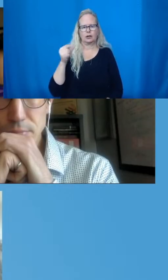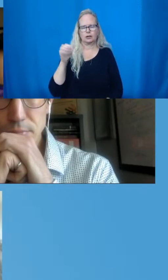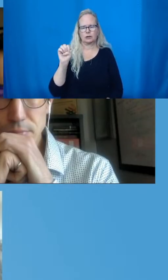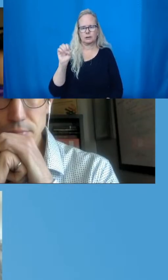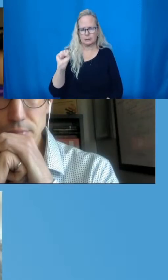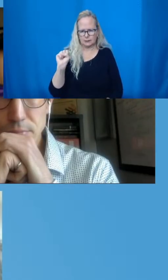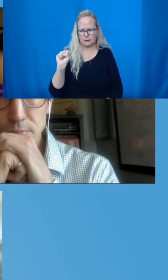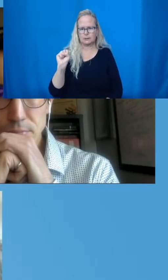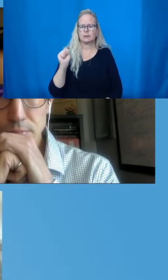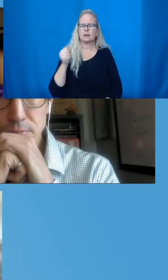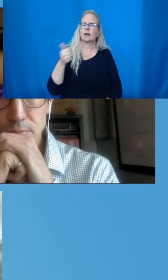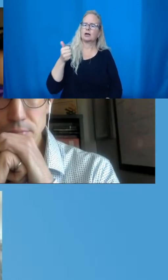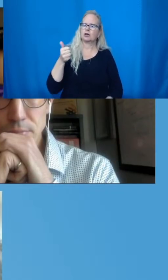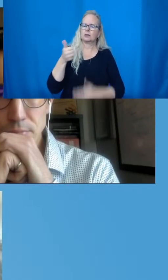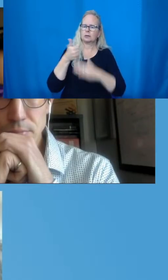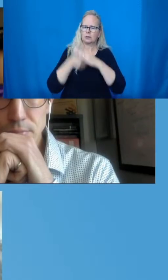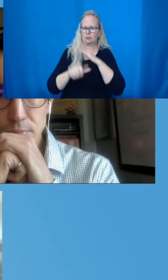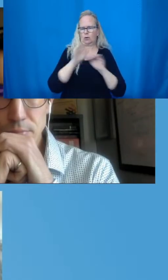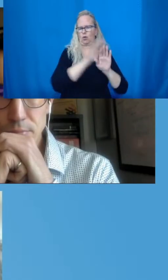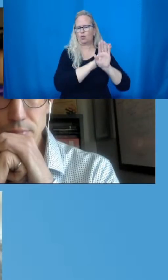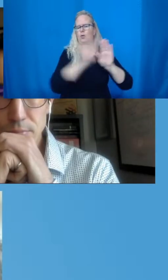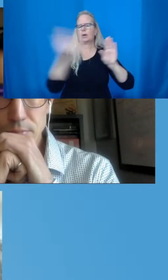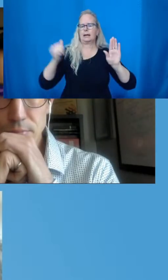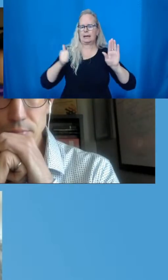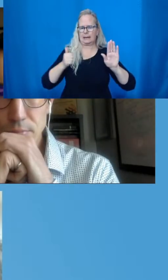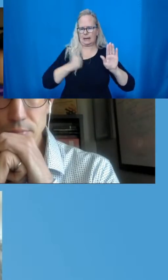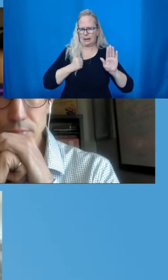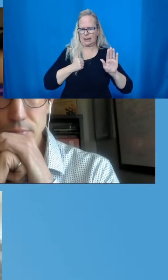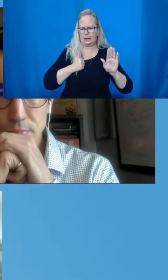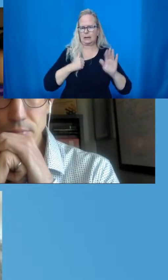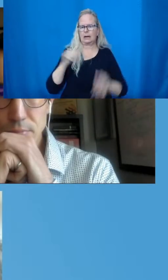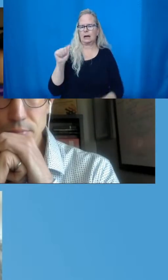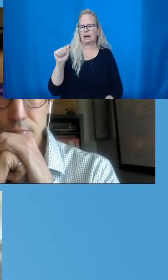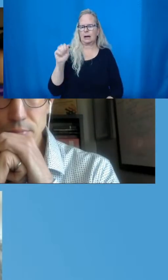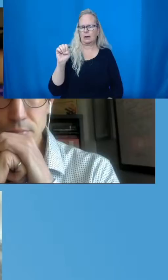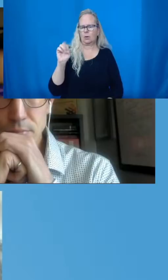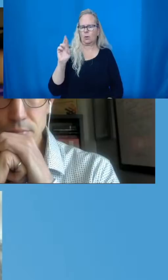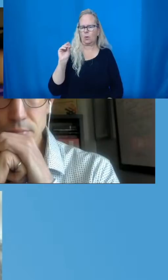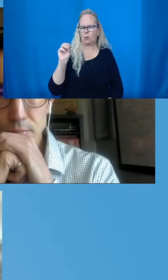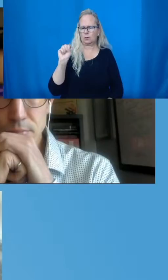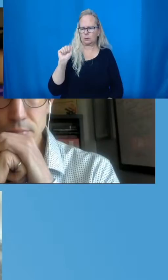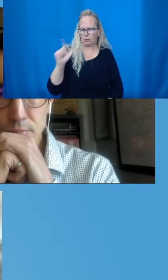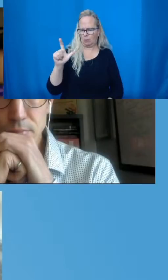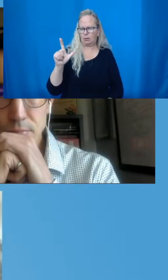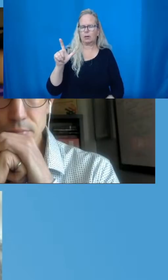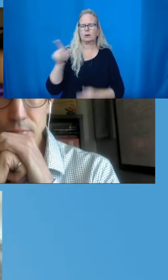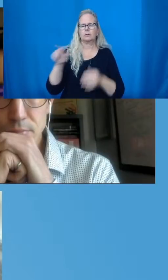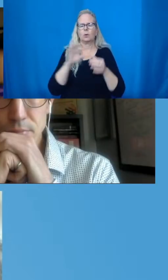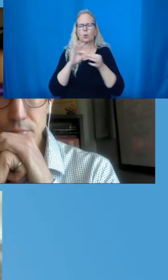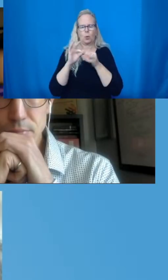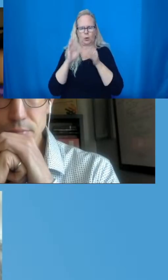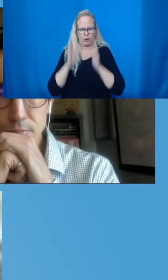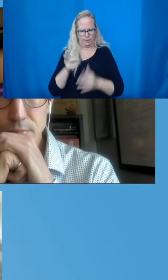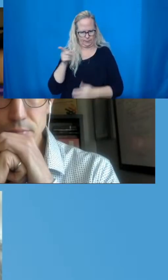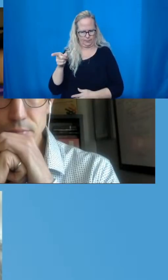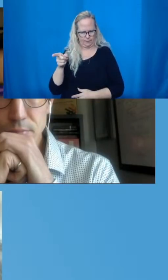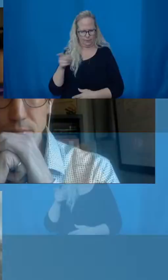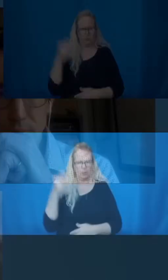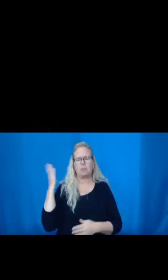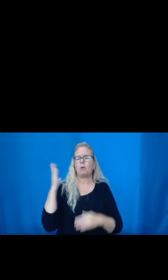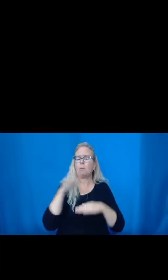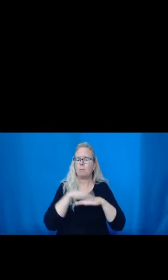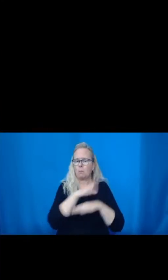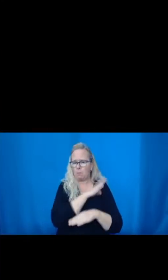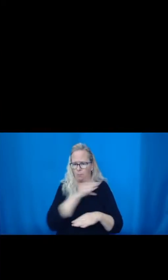board member of the Workplace Health Without Borders International. They have been striving to promote occupational health and safety on